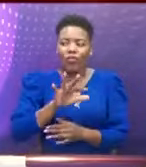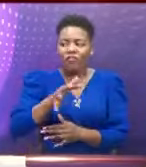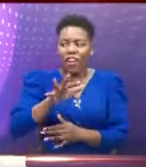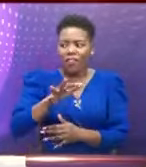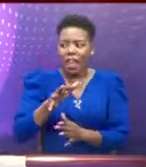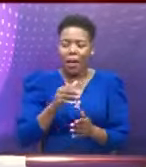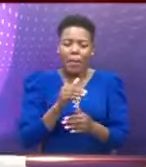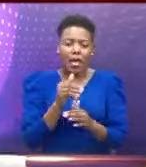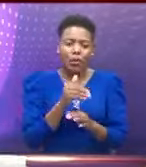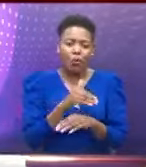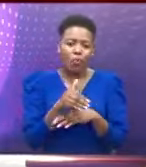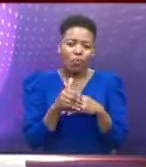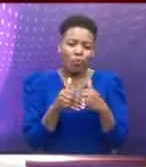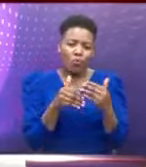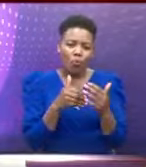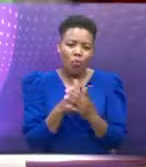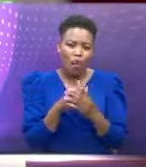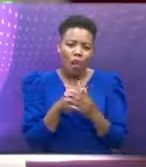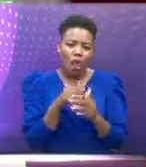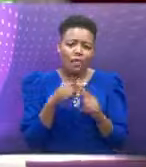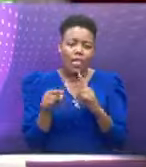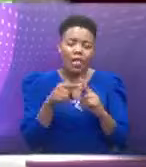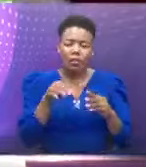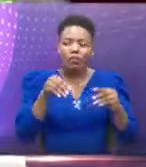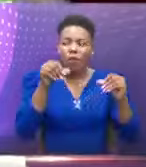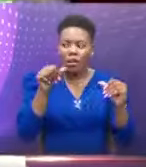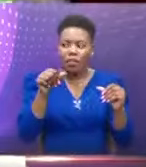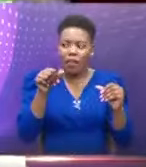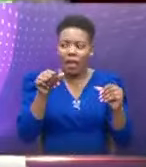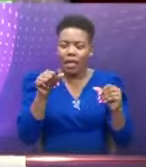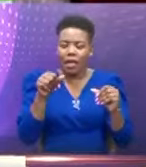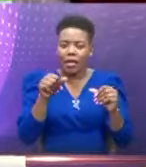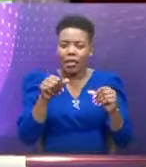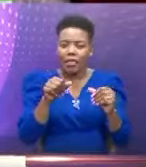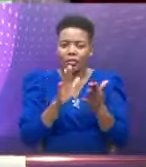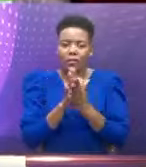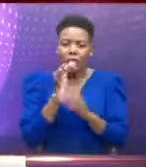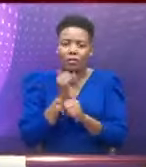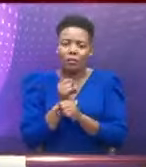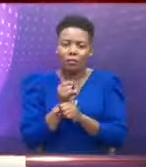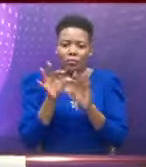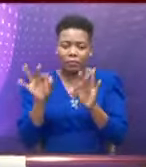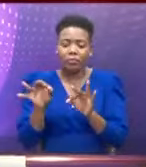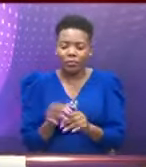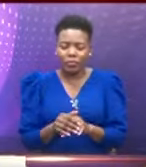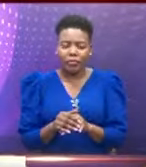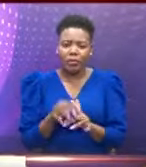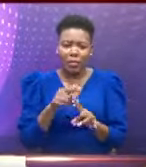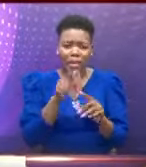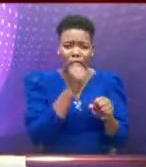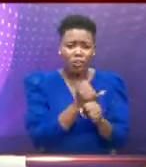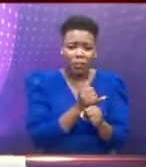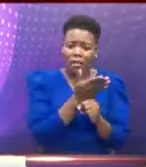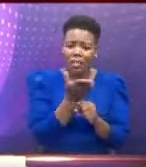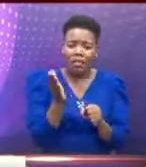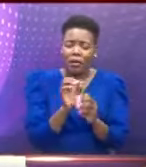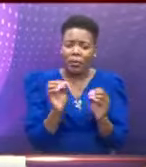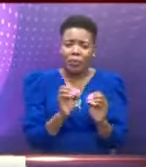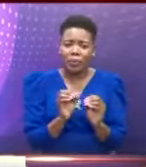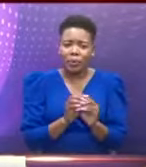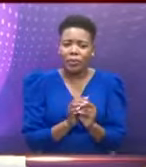all standards qualifies to be a prestigious job. And the numbers that are produced, nothing justifies